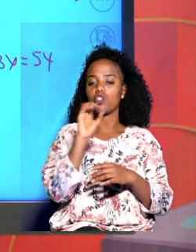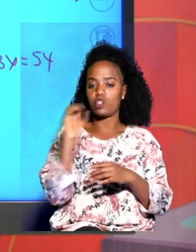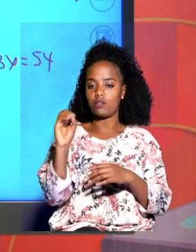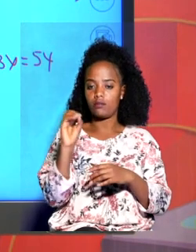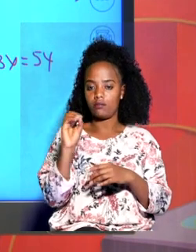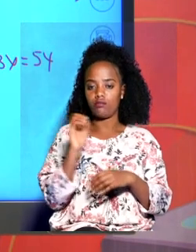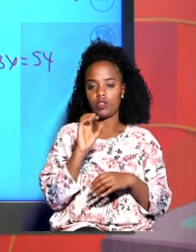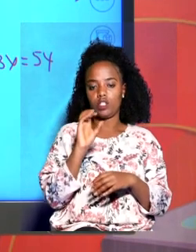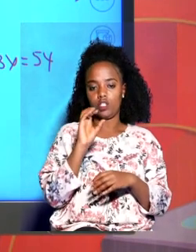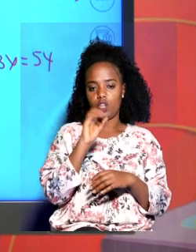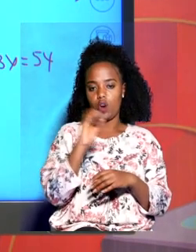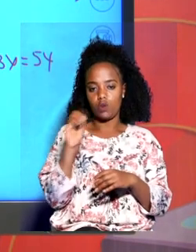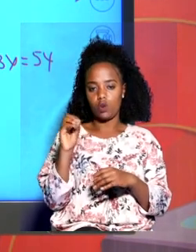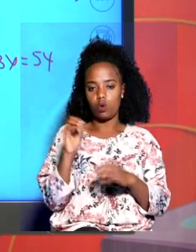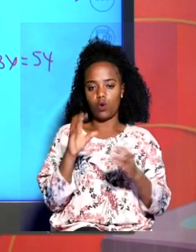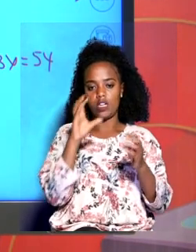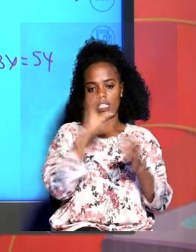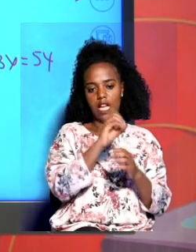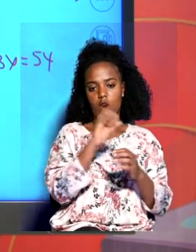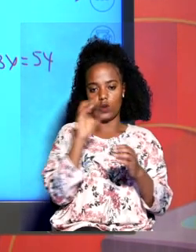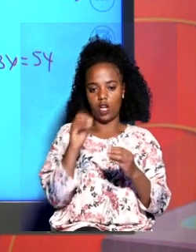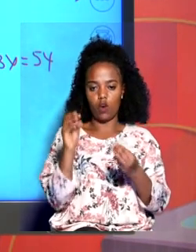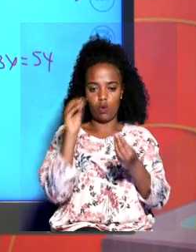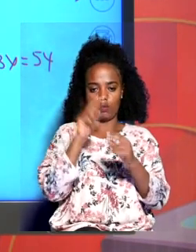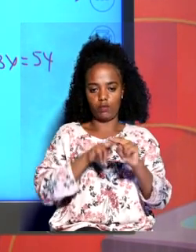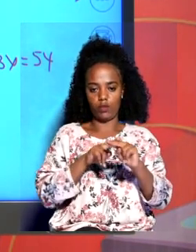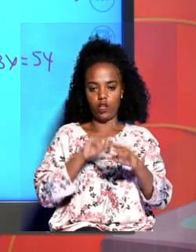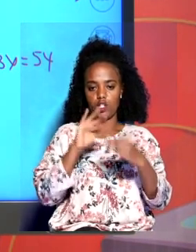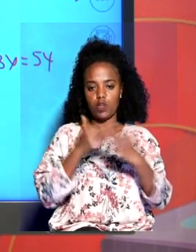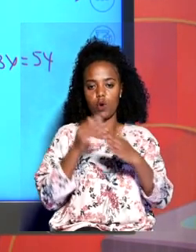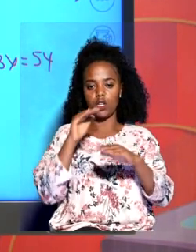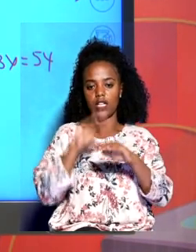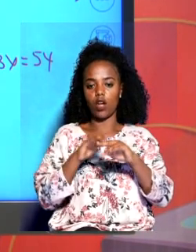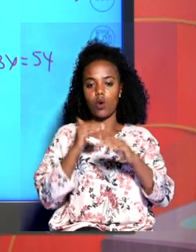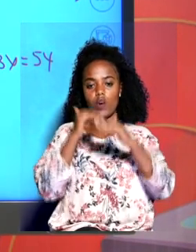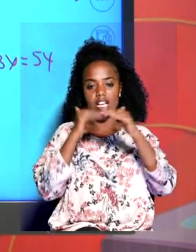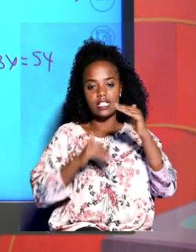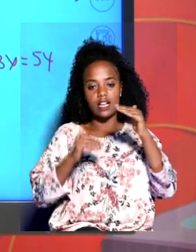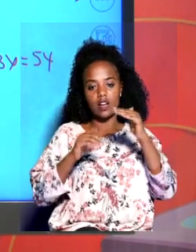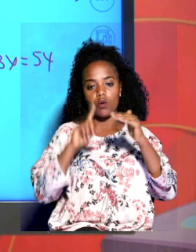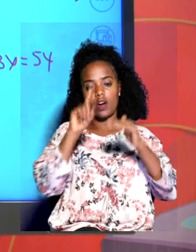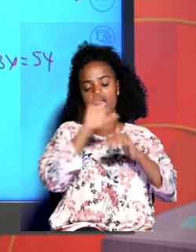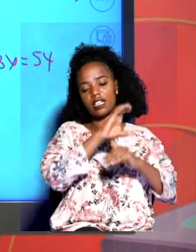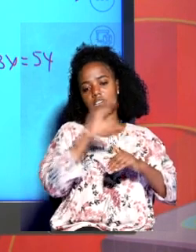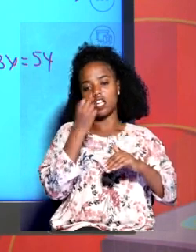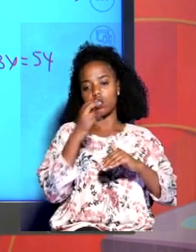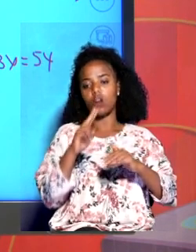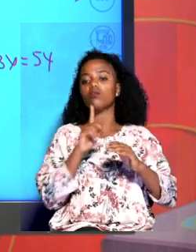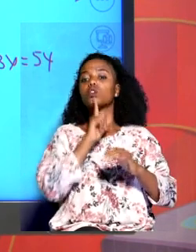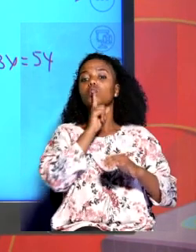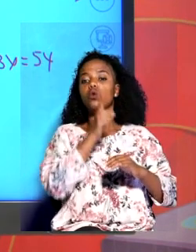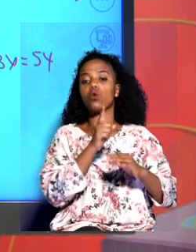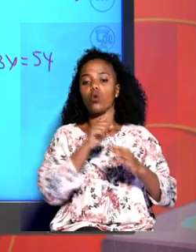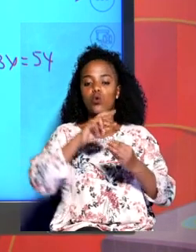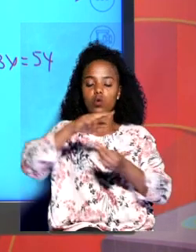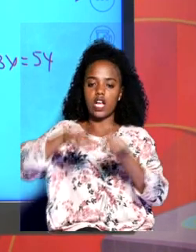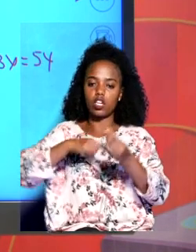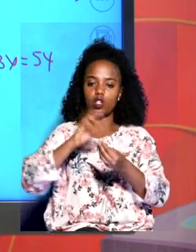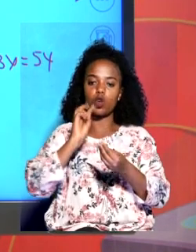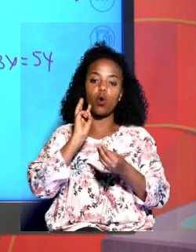put the origin here, 0, 0, so 0 less than 112, it is true. So the region will